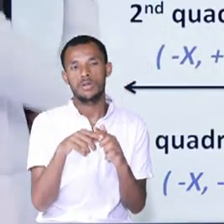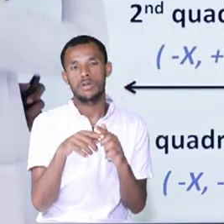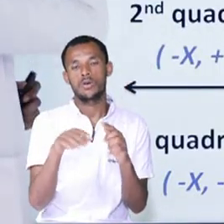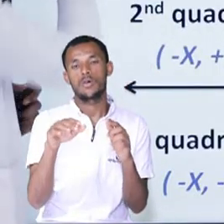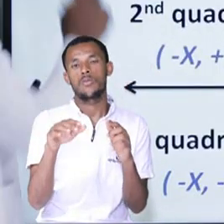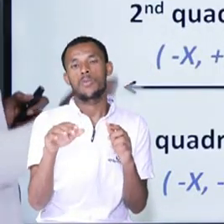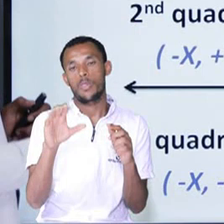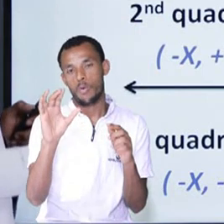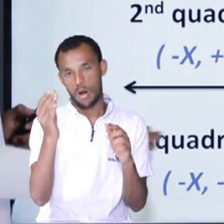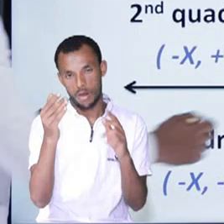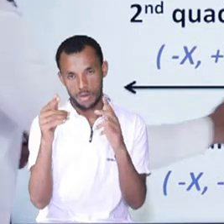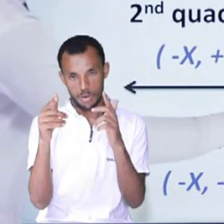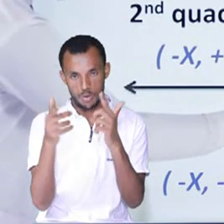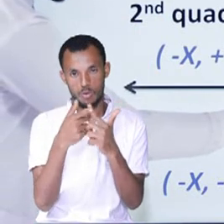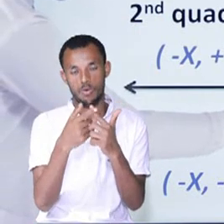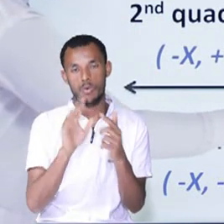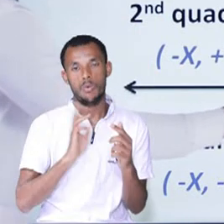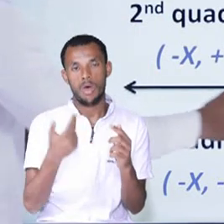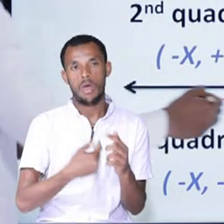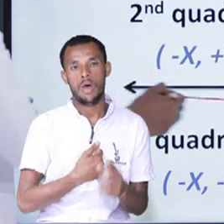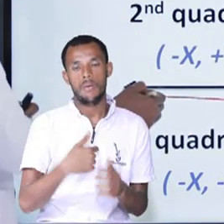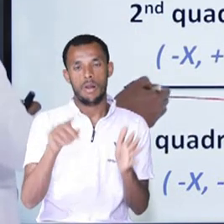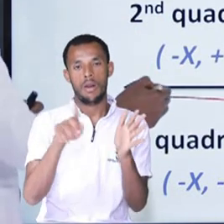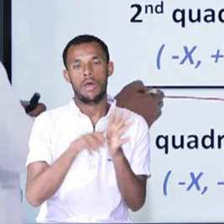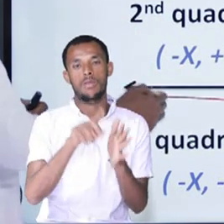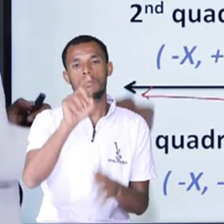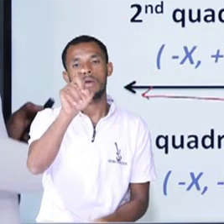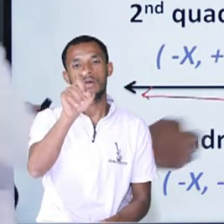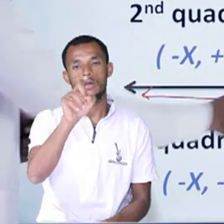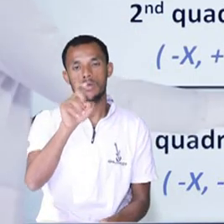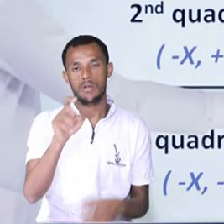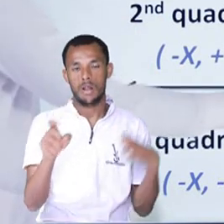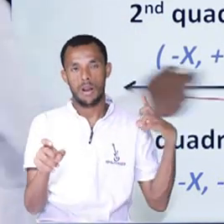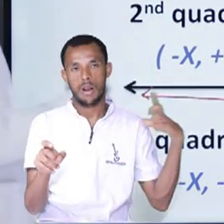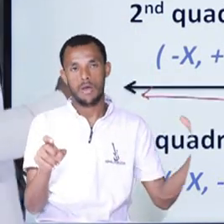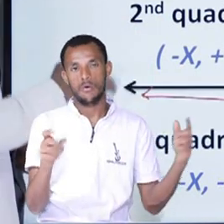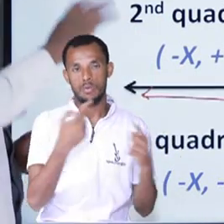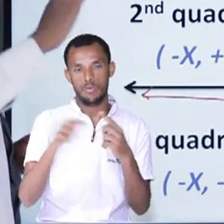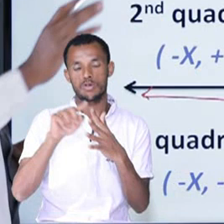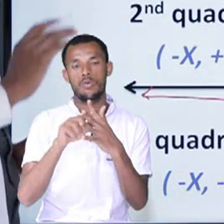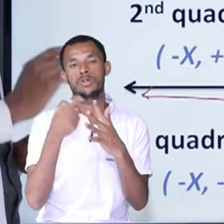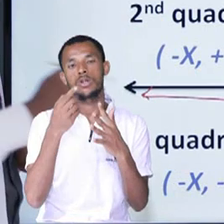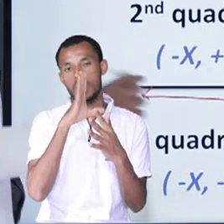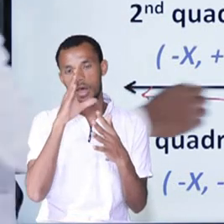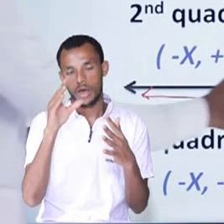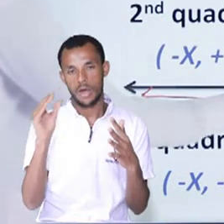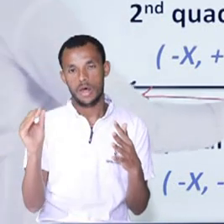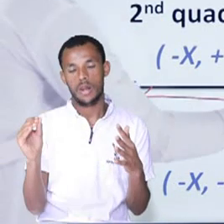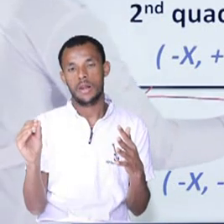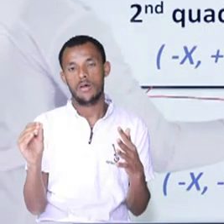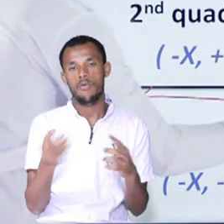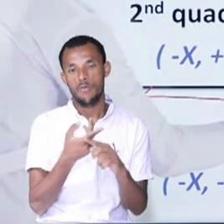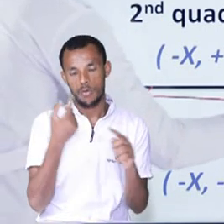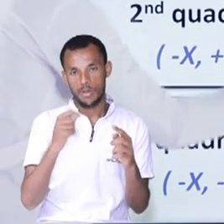quadrant 2, we have a negative x to the left. From the origin to the left is a negative value,